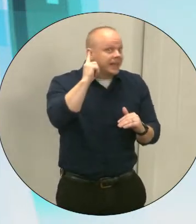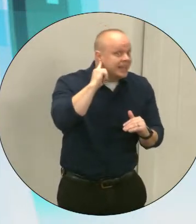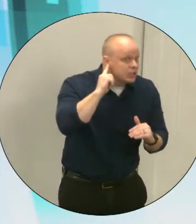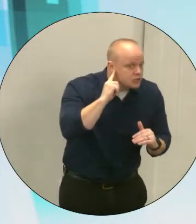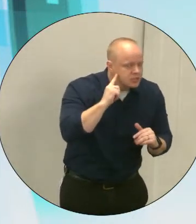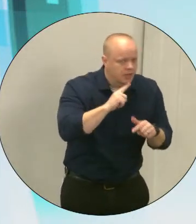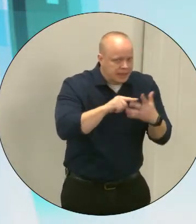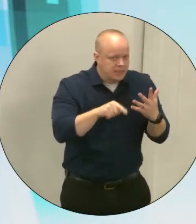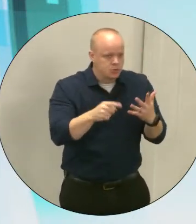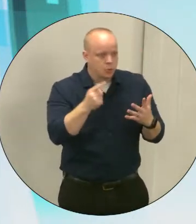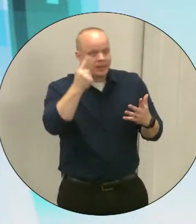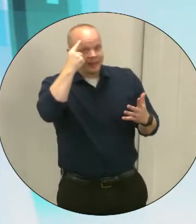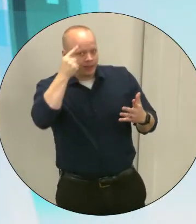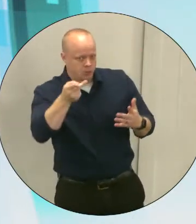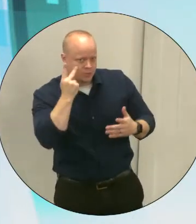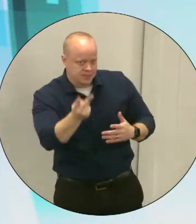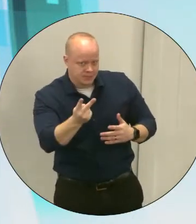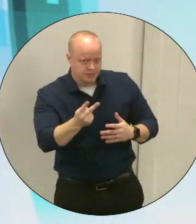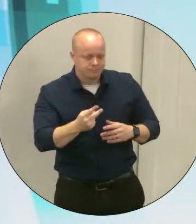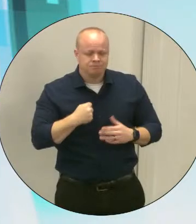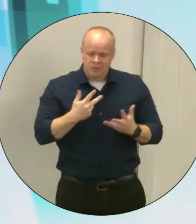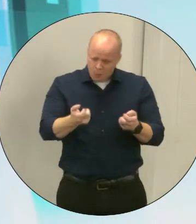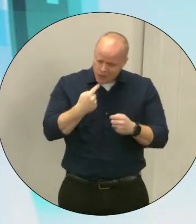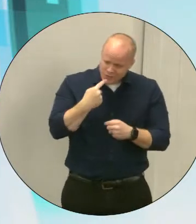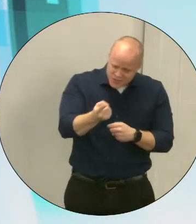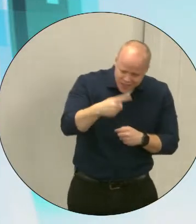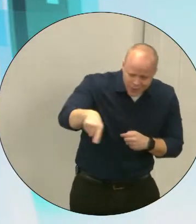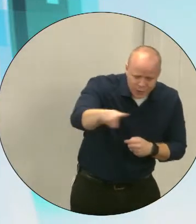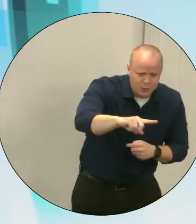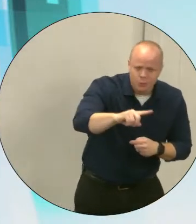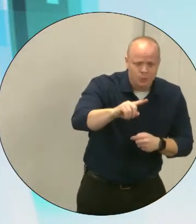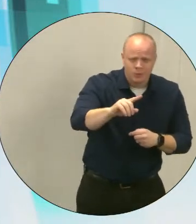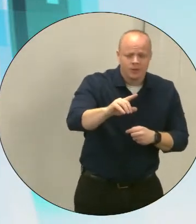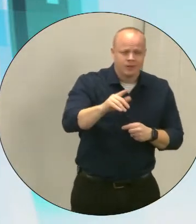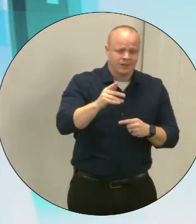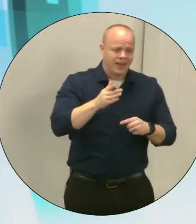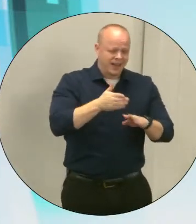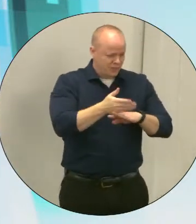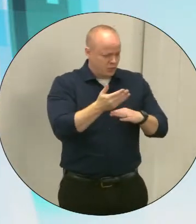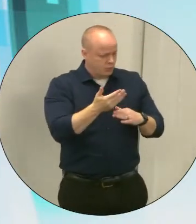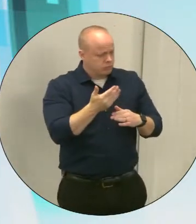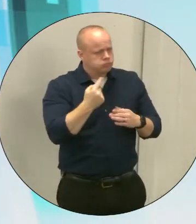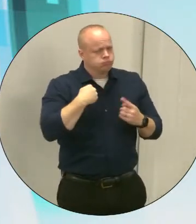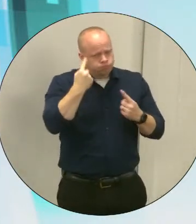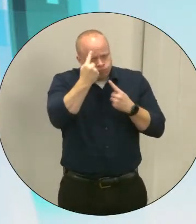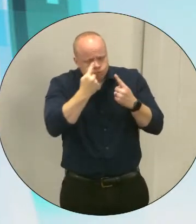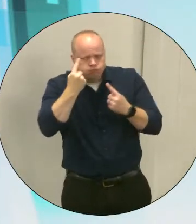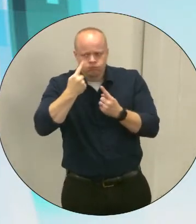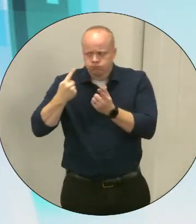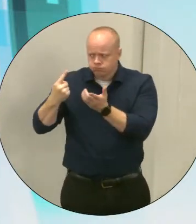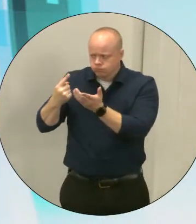think you see. I wanted to tell you that after careful consideration and talking